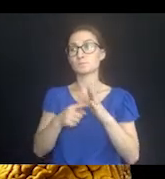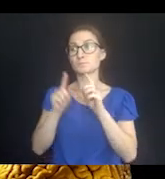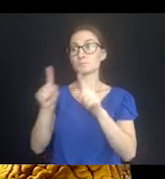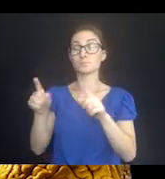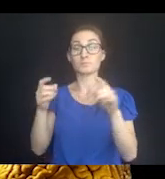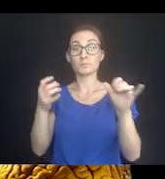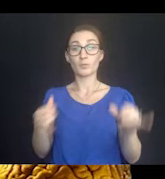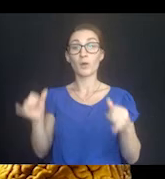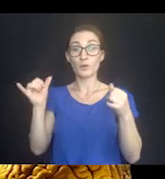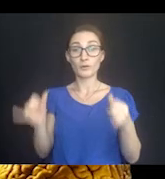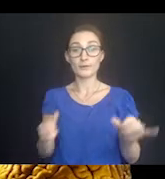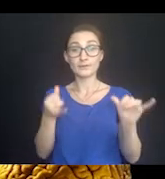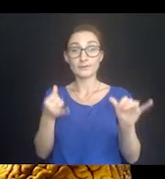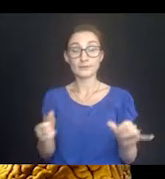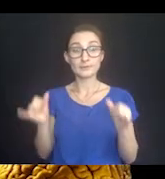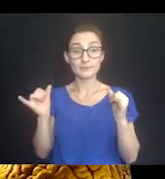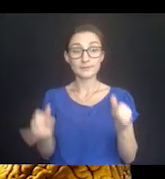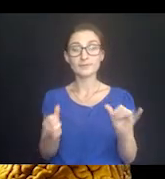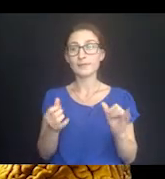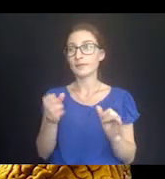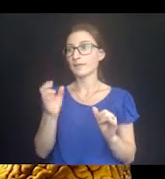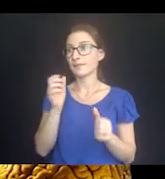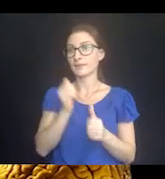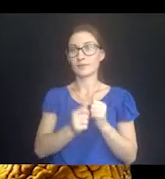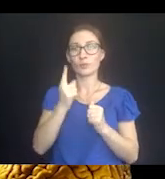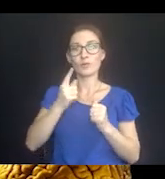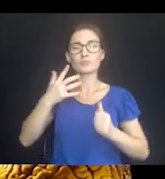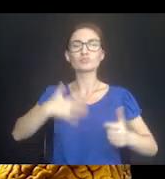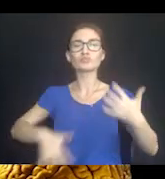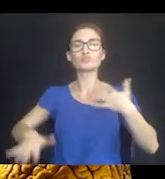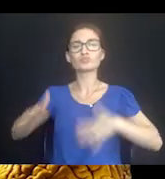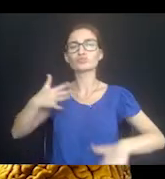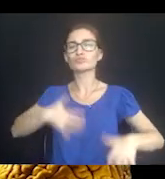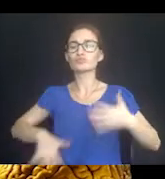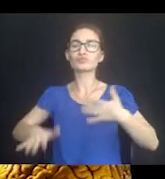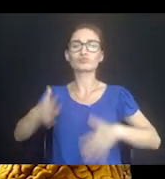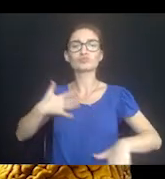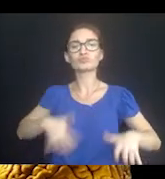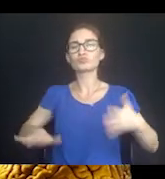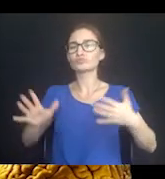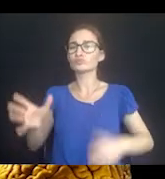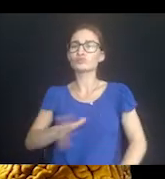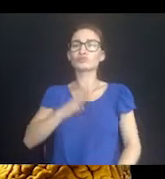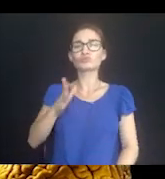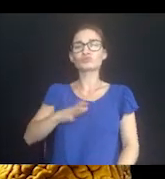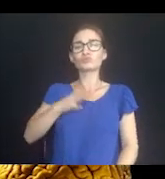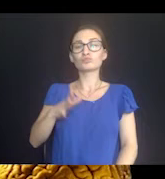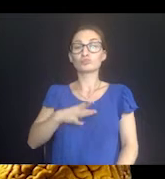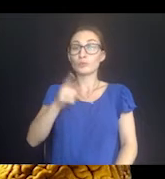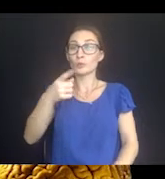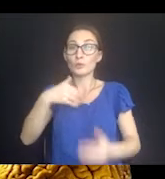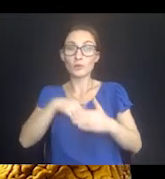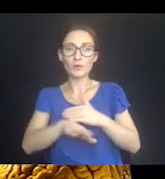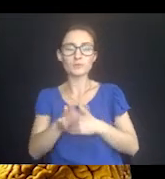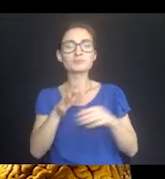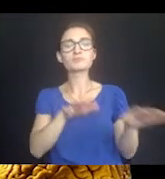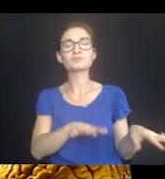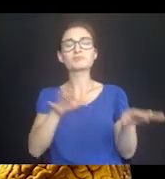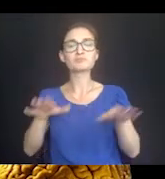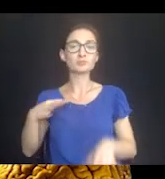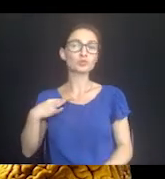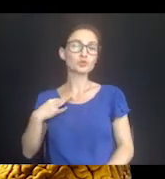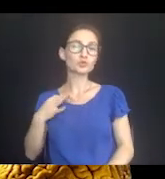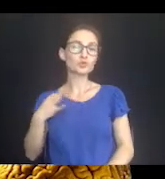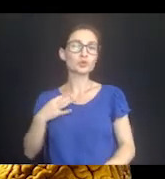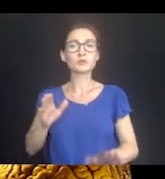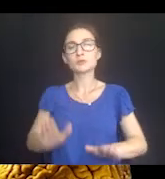self. So say you're at a party and everyone is dressed in tuxedos and gowns, and you